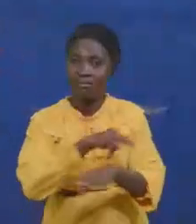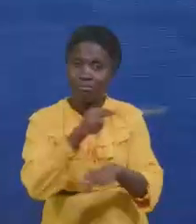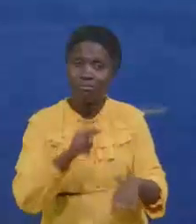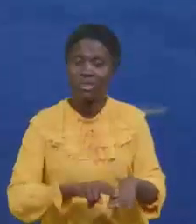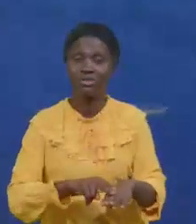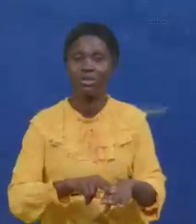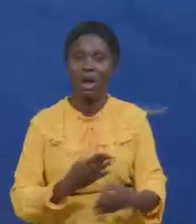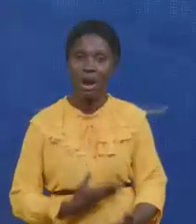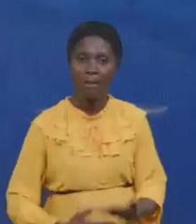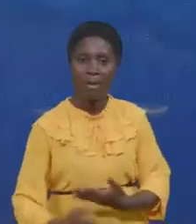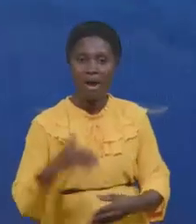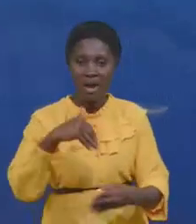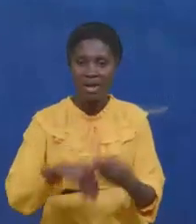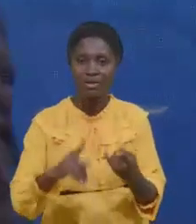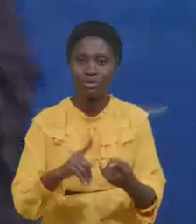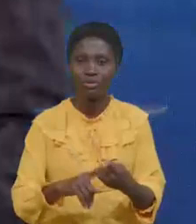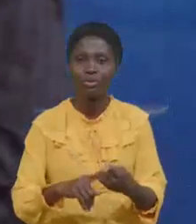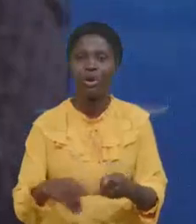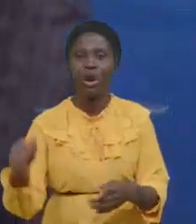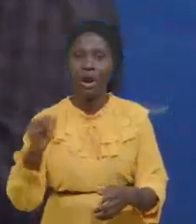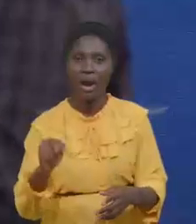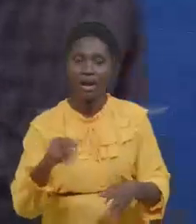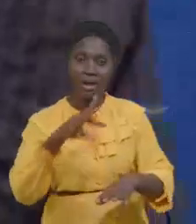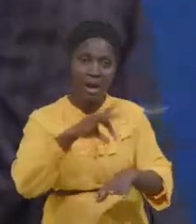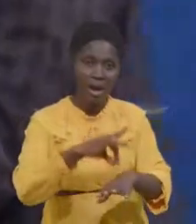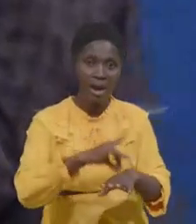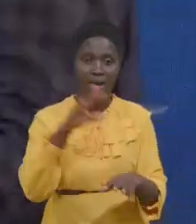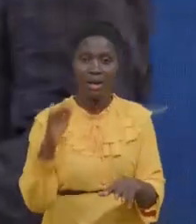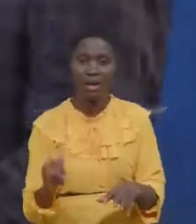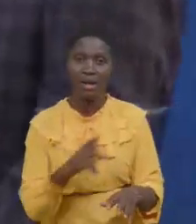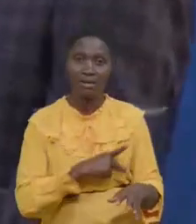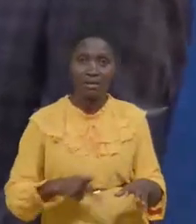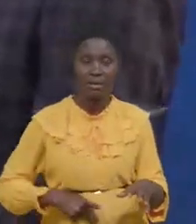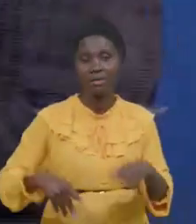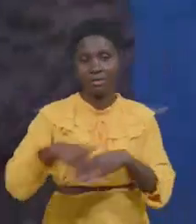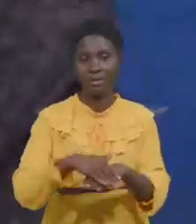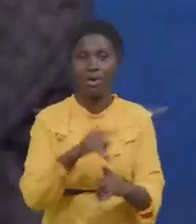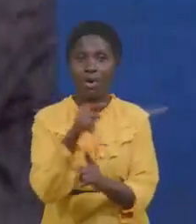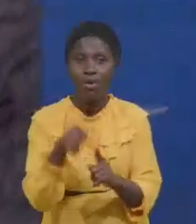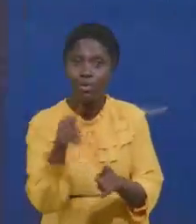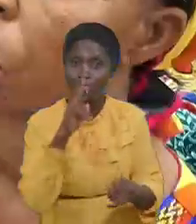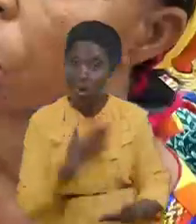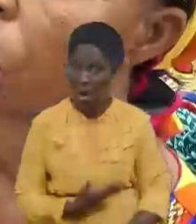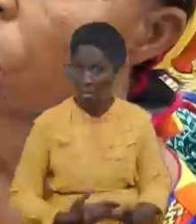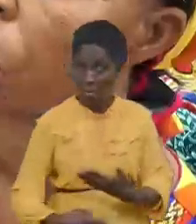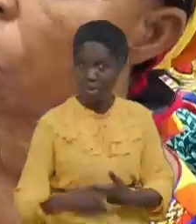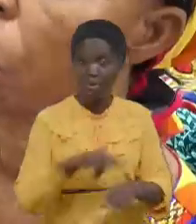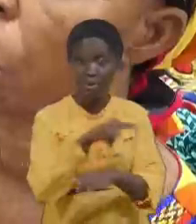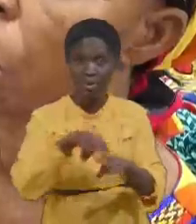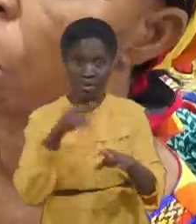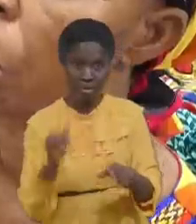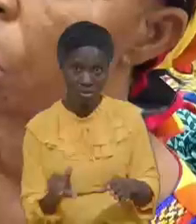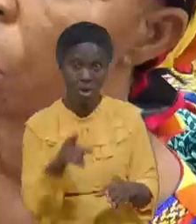an earthly kingdom. When you were born, natural birth, you were born